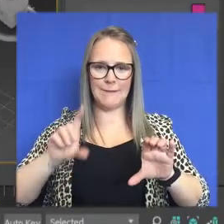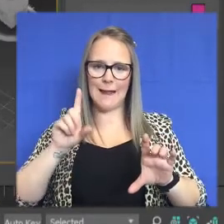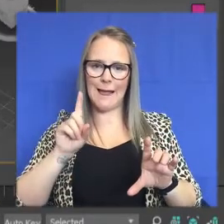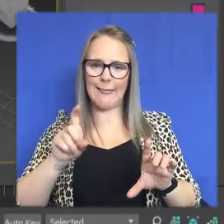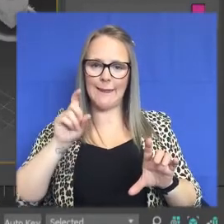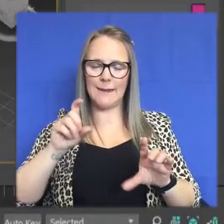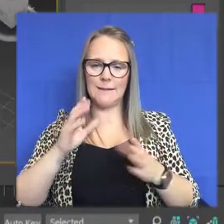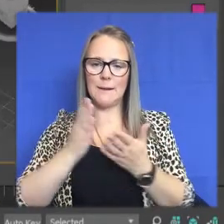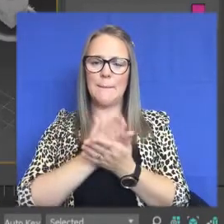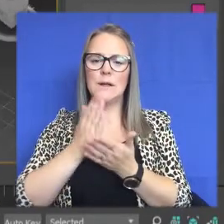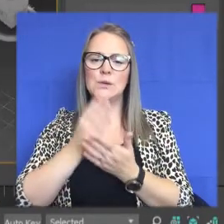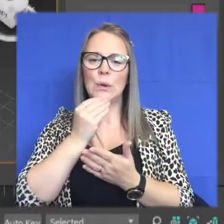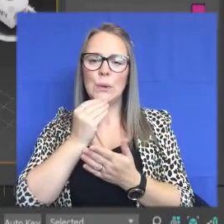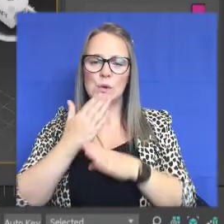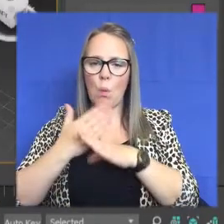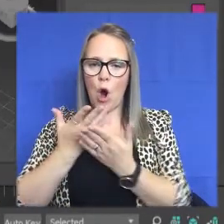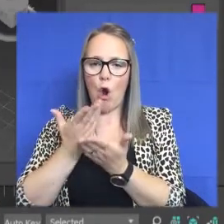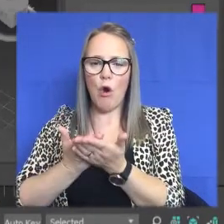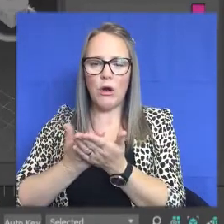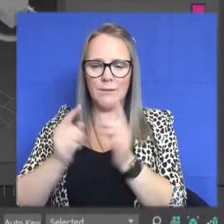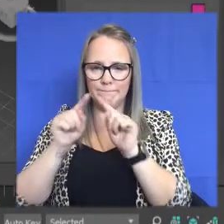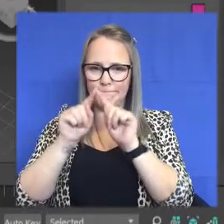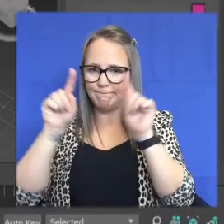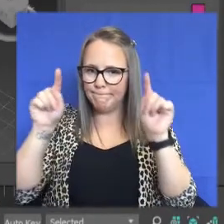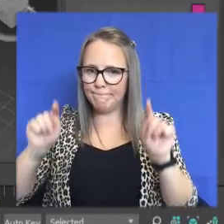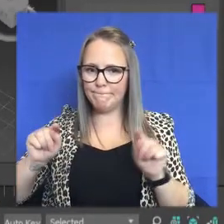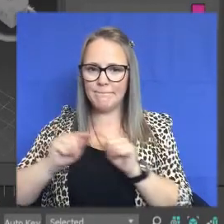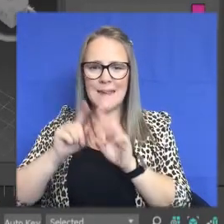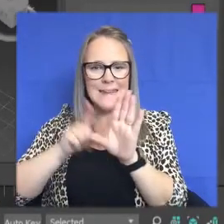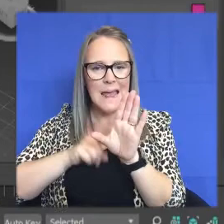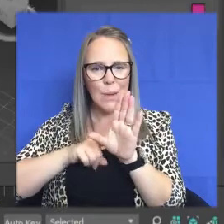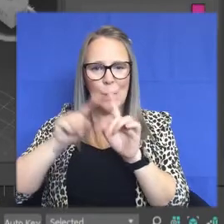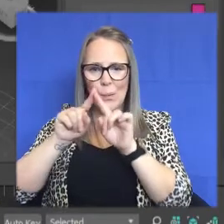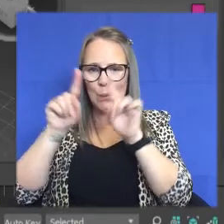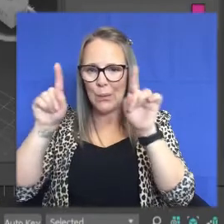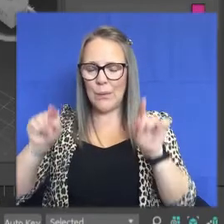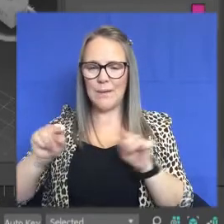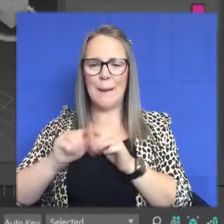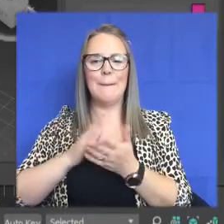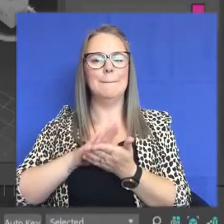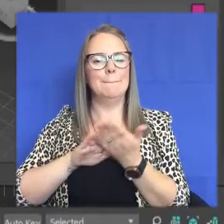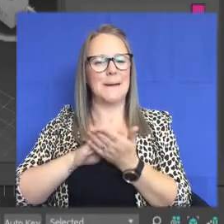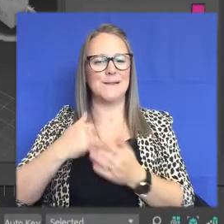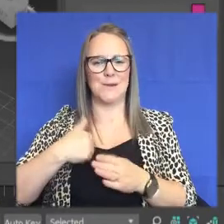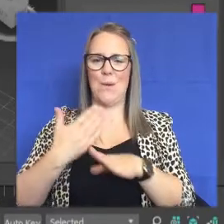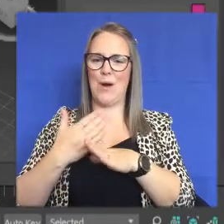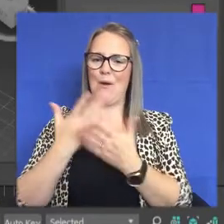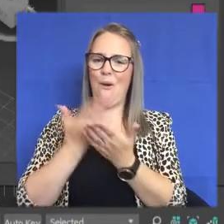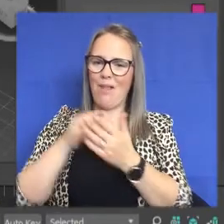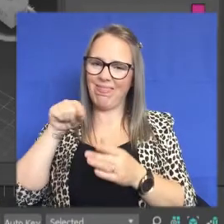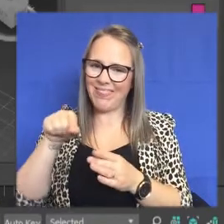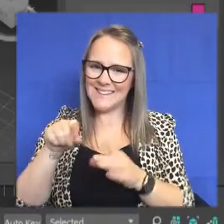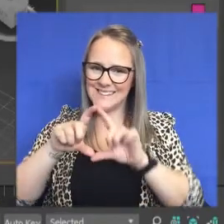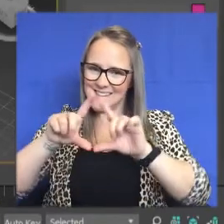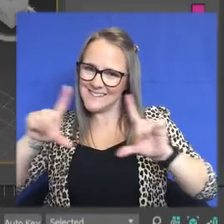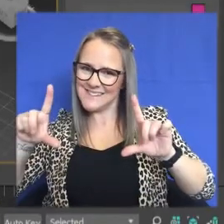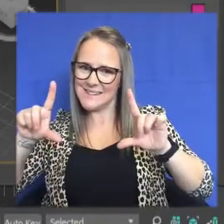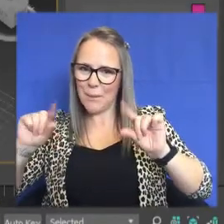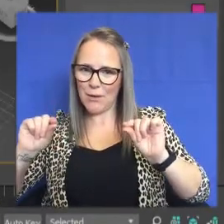yellow edge around it. So any viewport that I have selected will have this golden border around